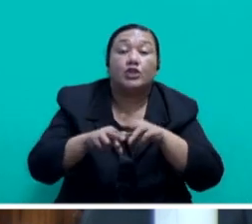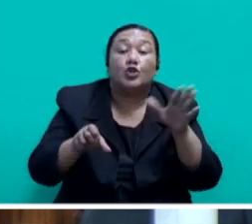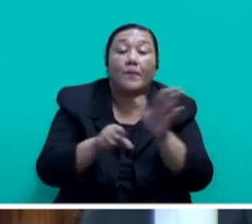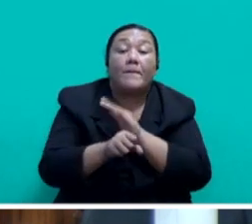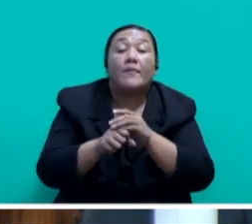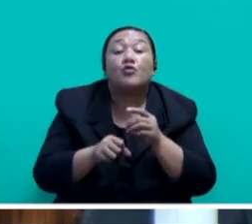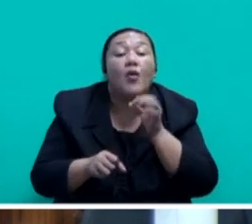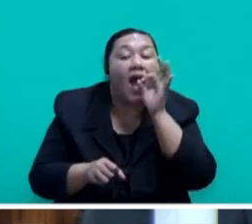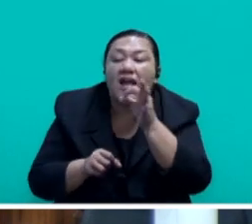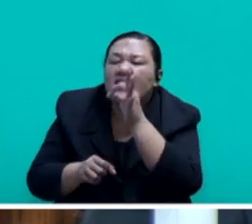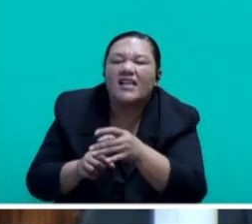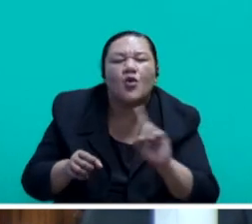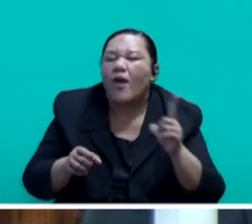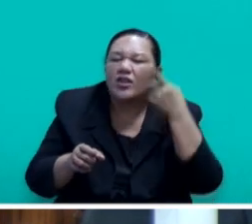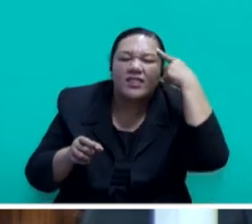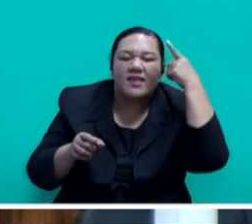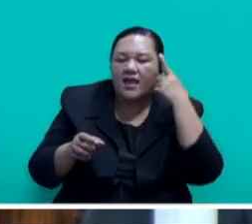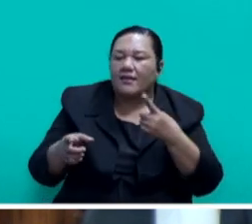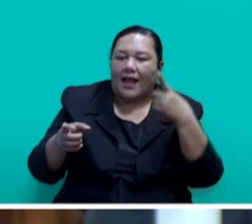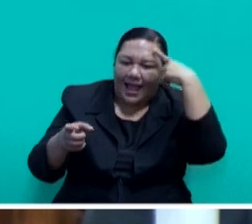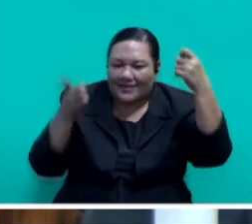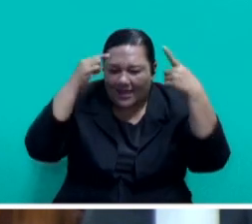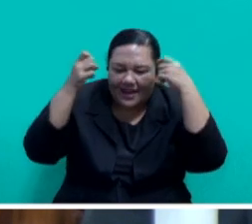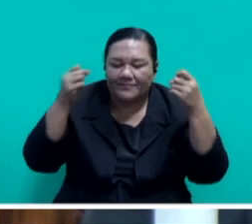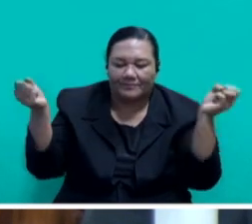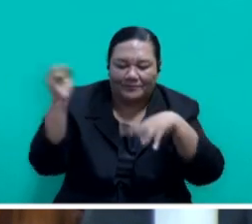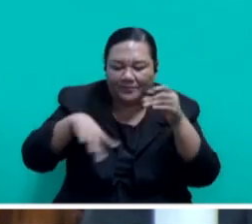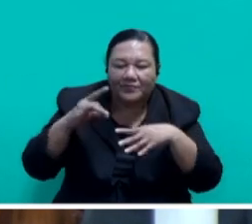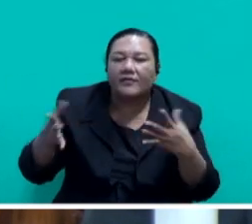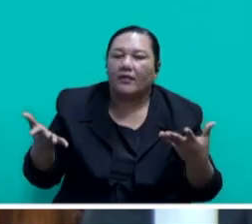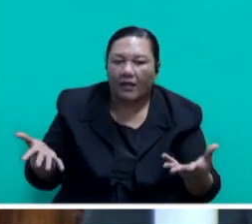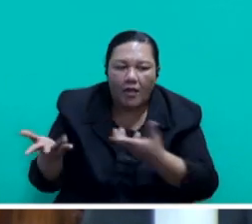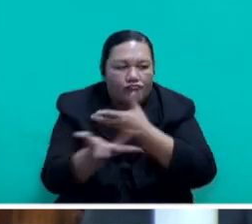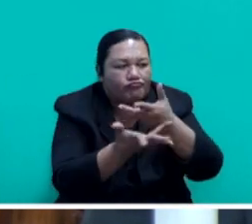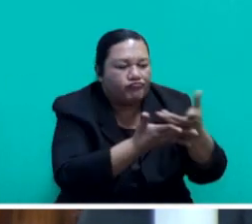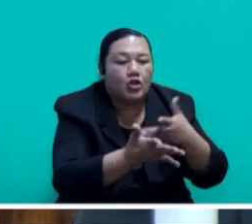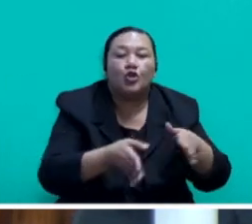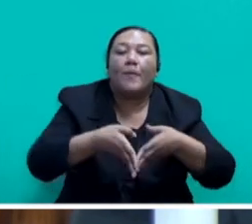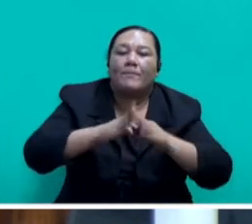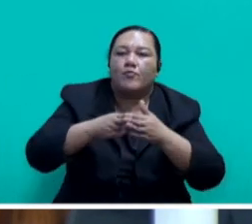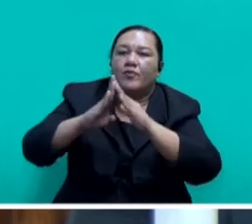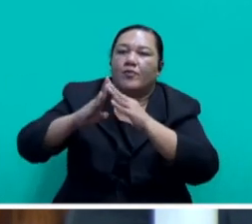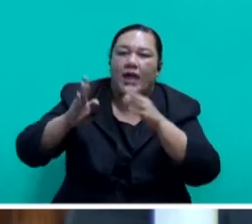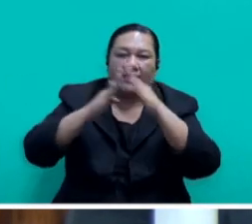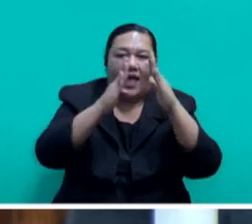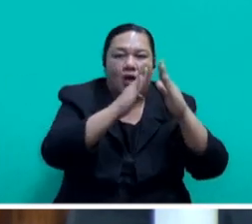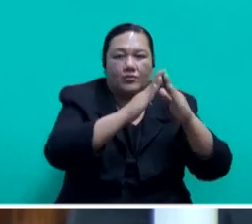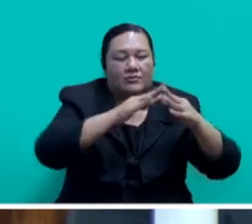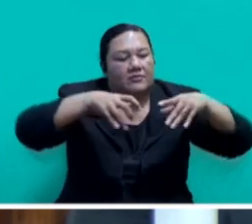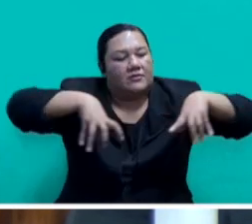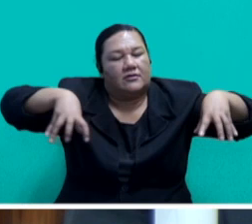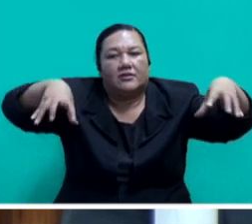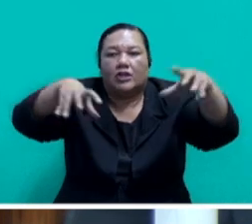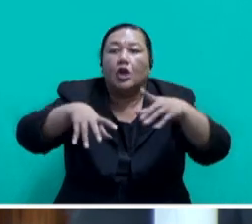changes in the municipal councils. Our aim is to ensure that these institutions truly serve the